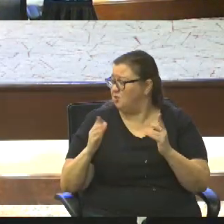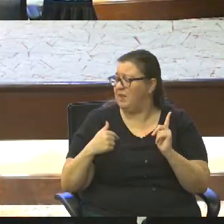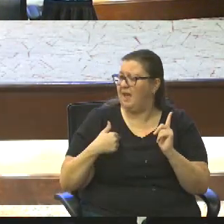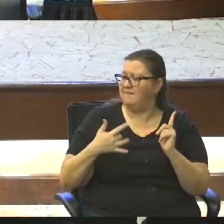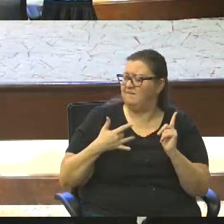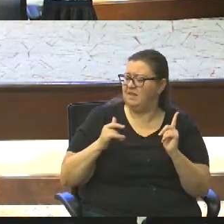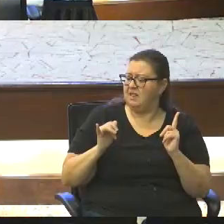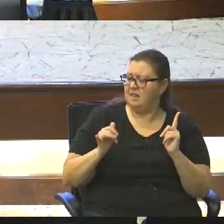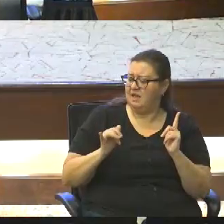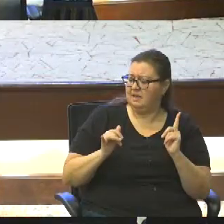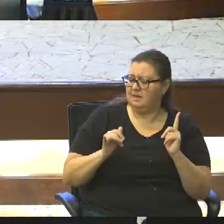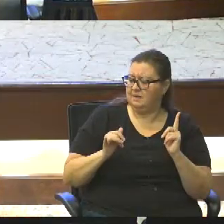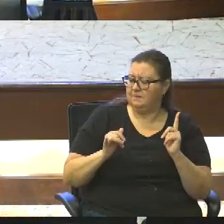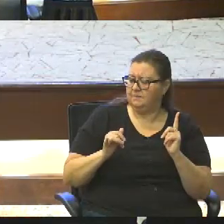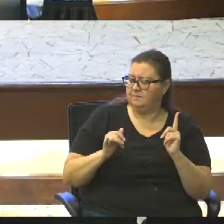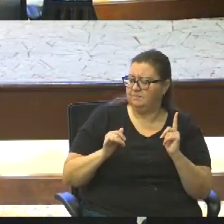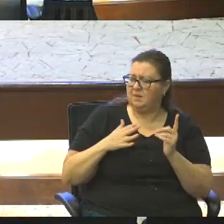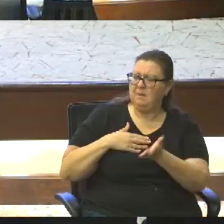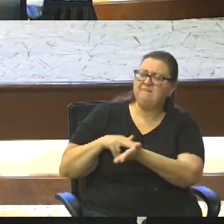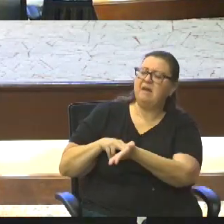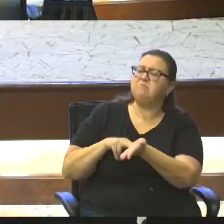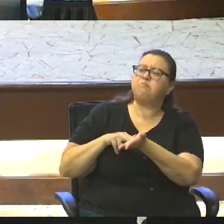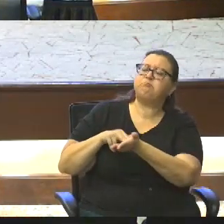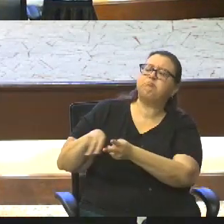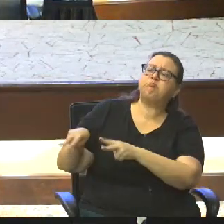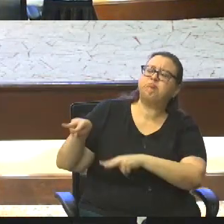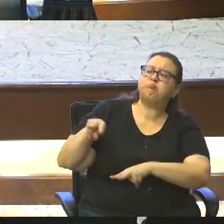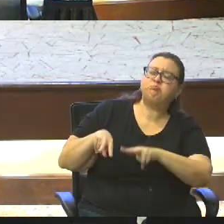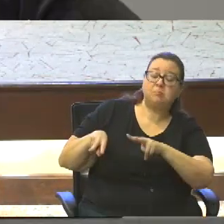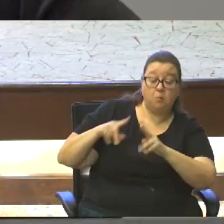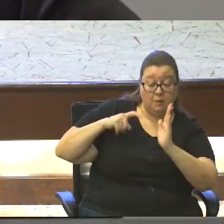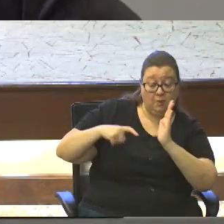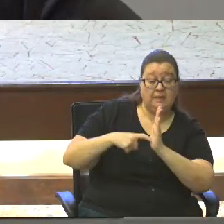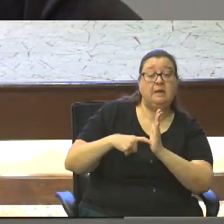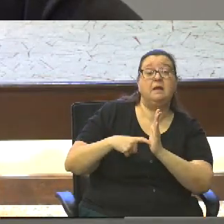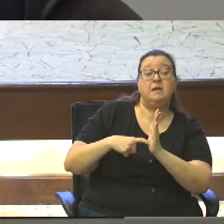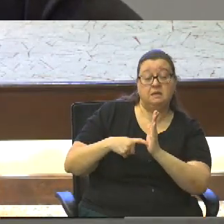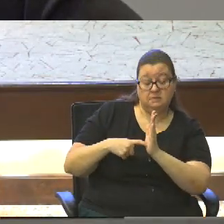like I'm getting, the vibe in the room is that we recognize